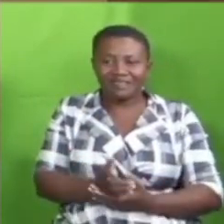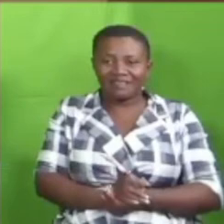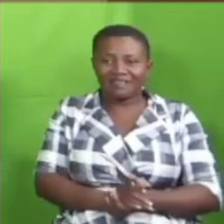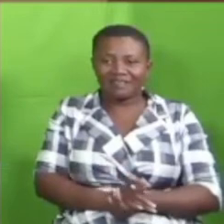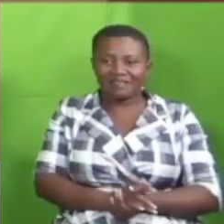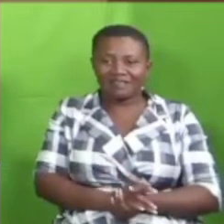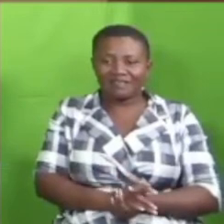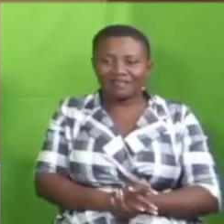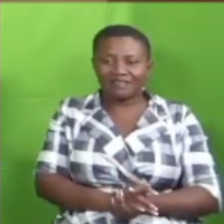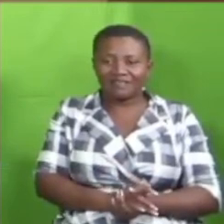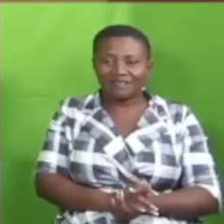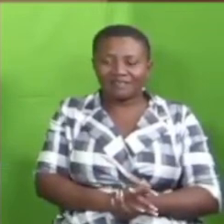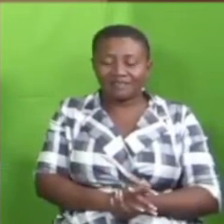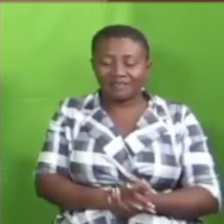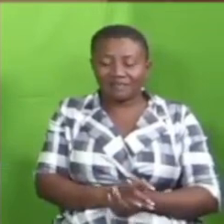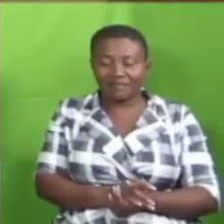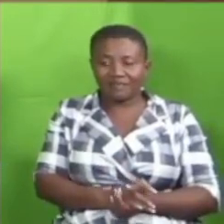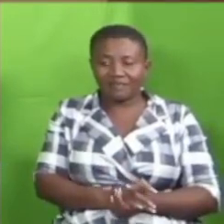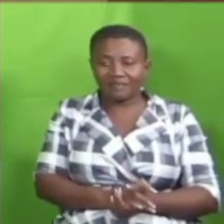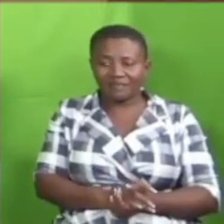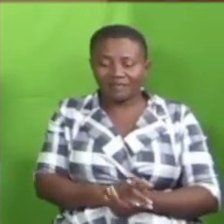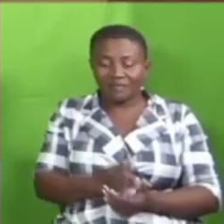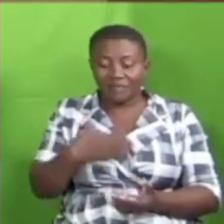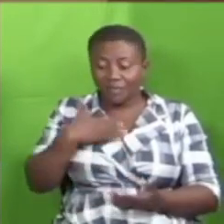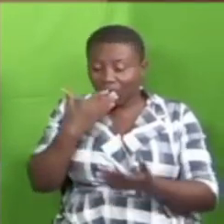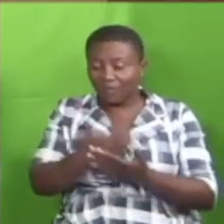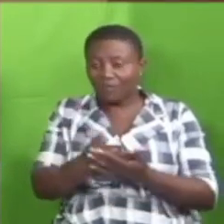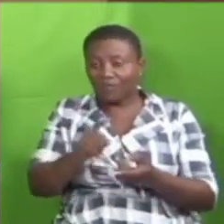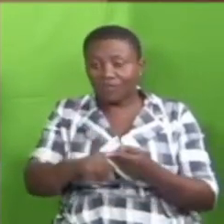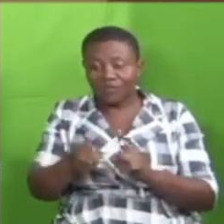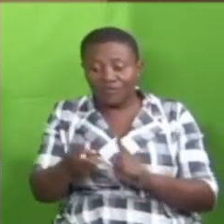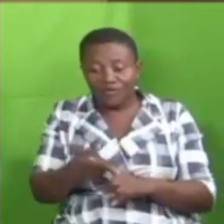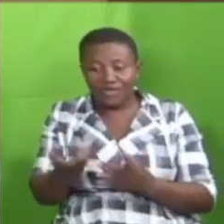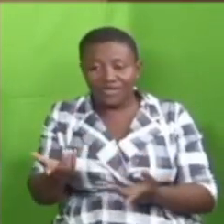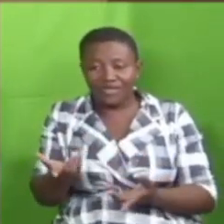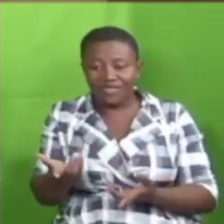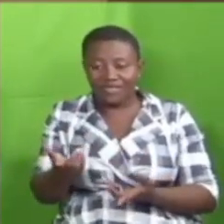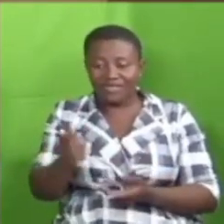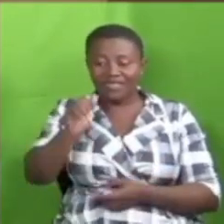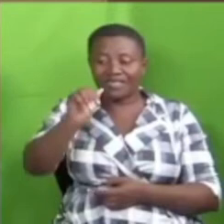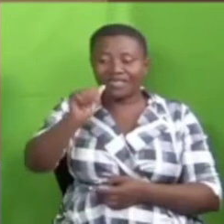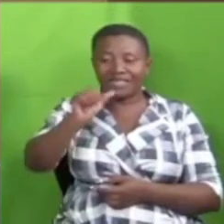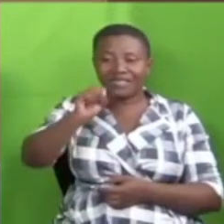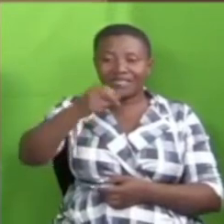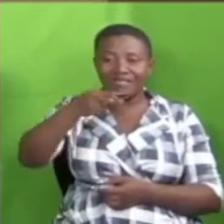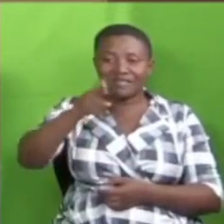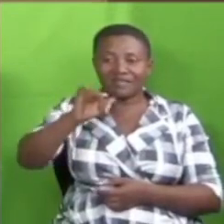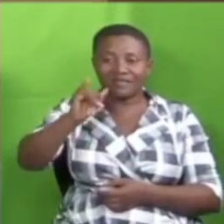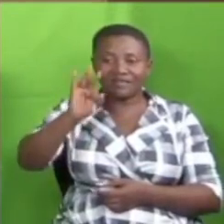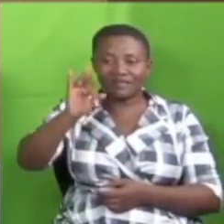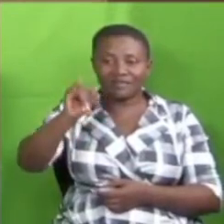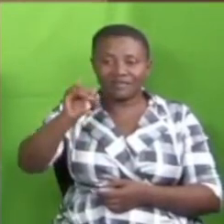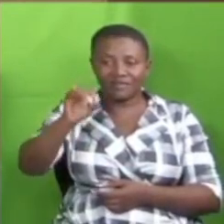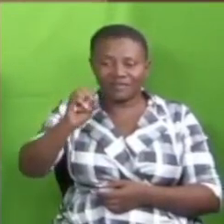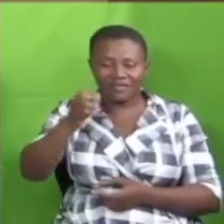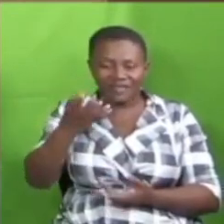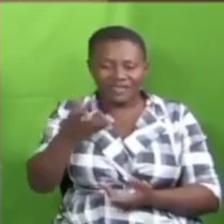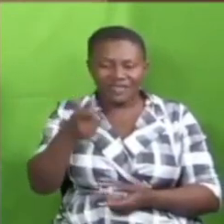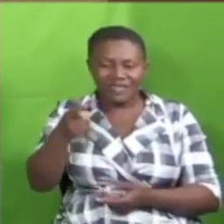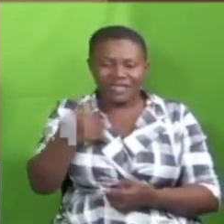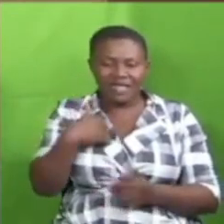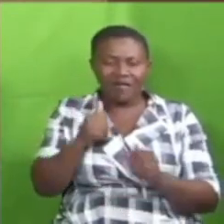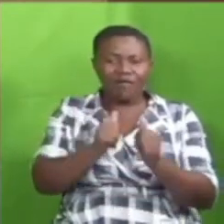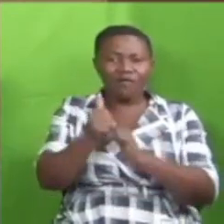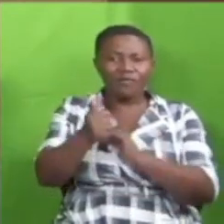that my good friend Honorable Sifi was facing a very stiff competition from a guy that could be very